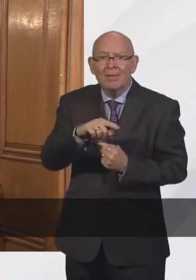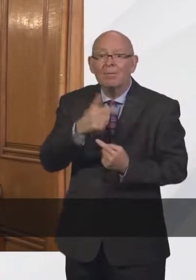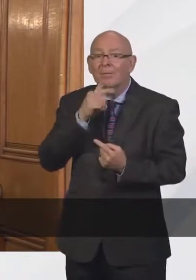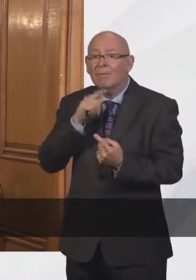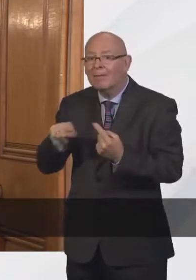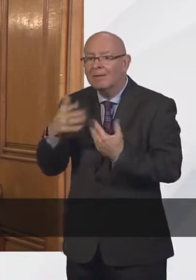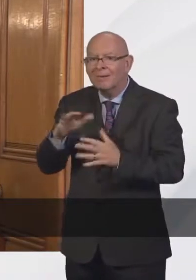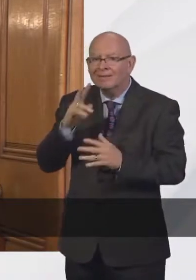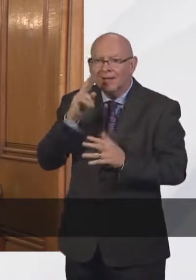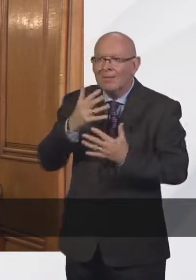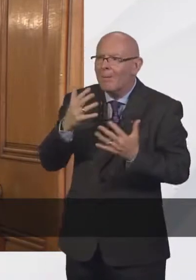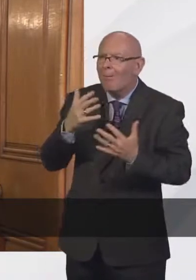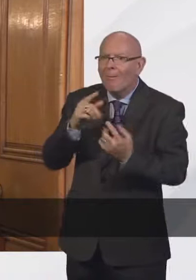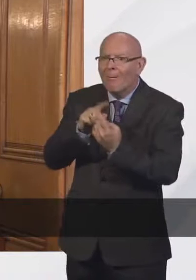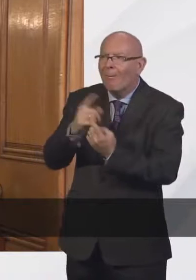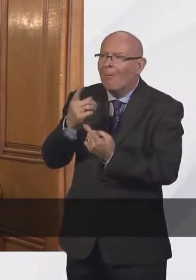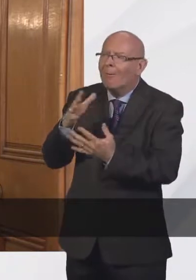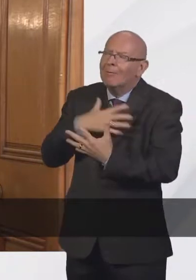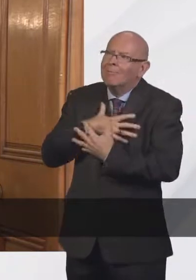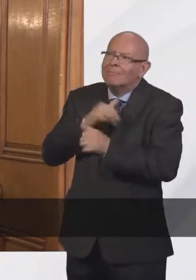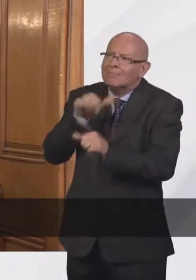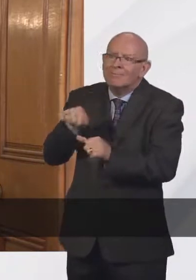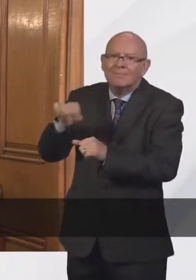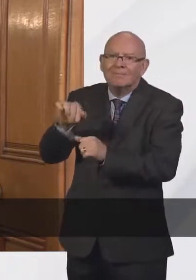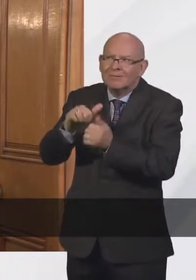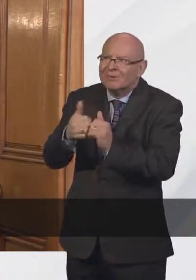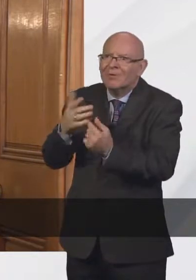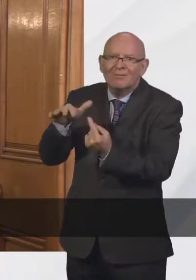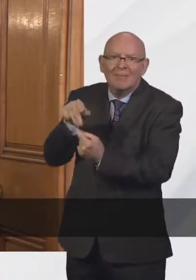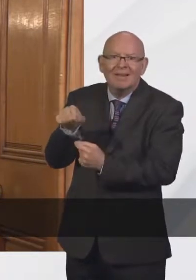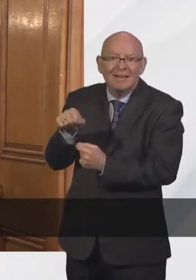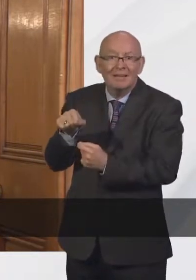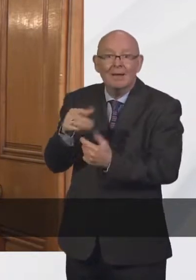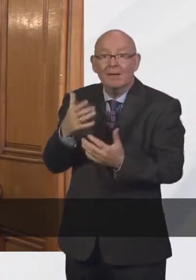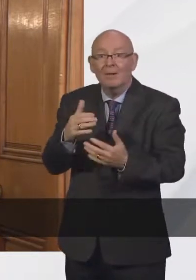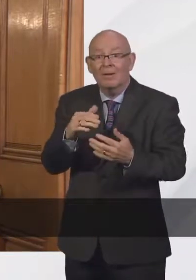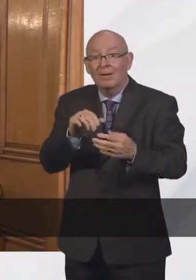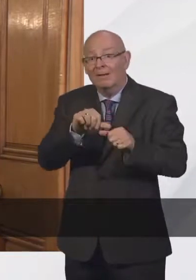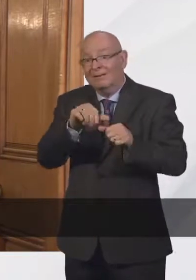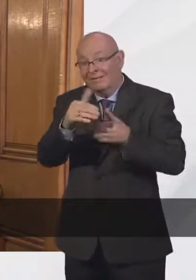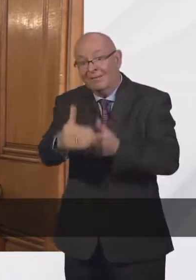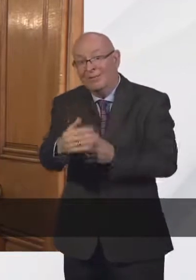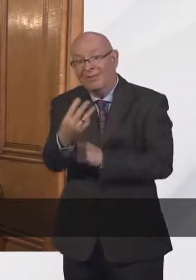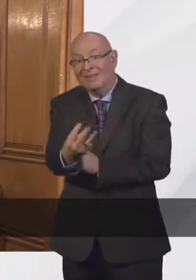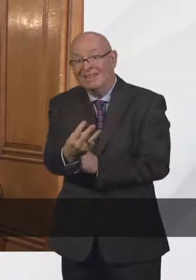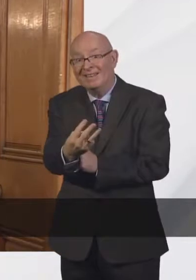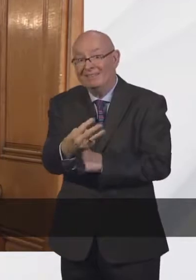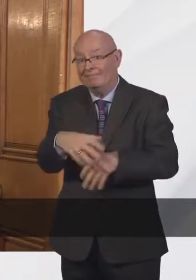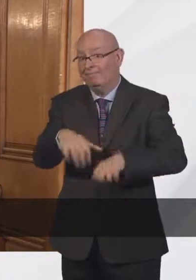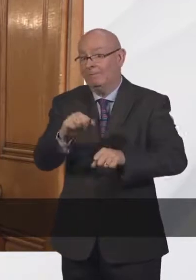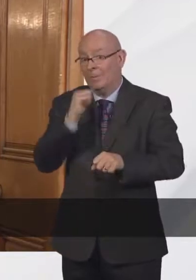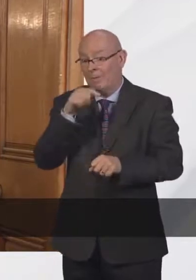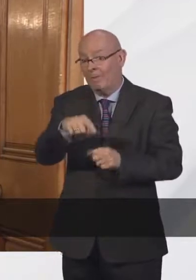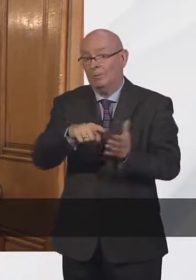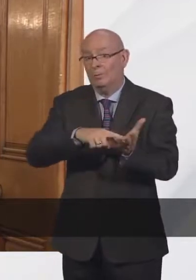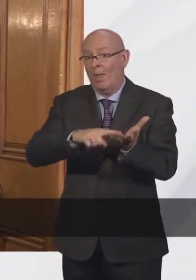out apply to England. Of course, the devolved administrations are responsible for adjusting lockdown in Scotland, Wales, and Northern Ireland,